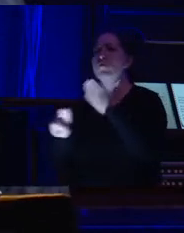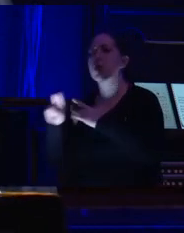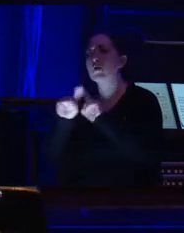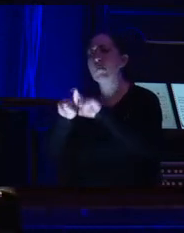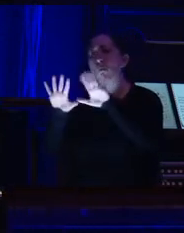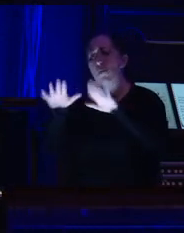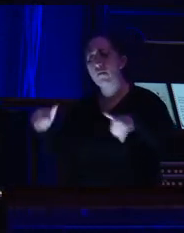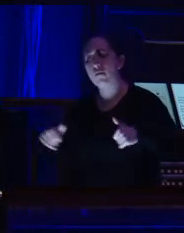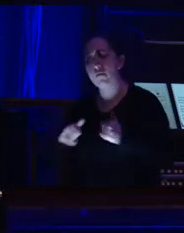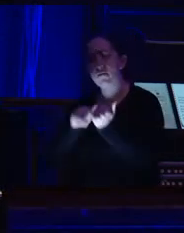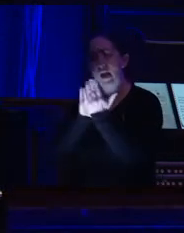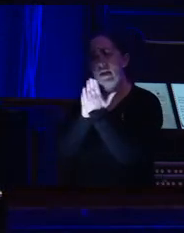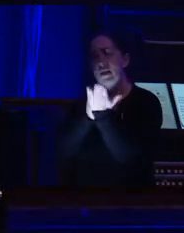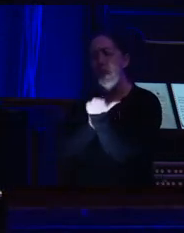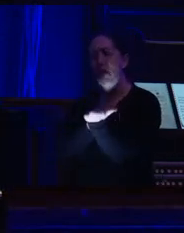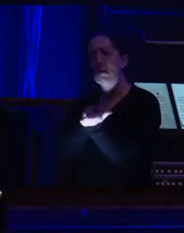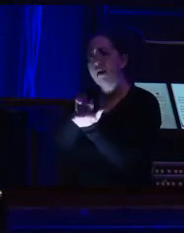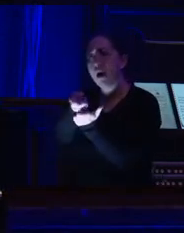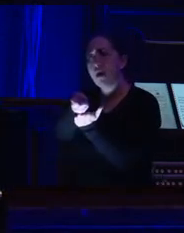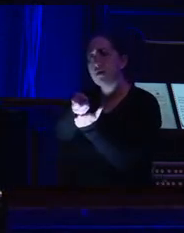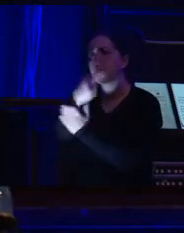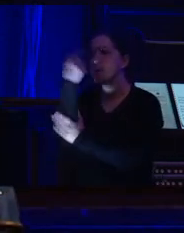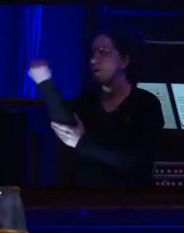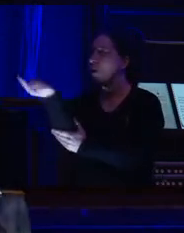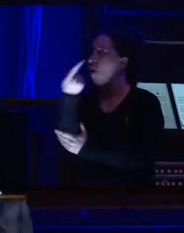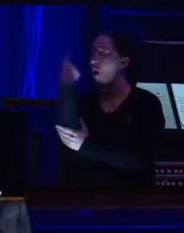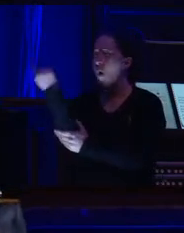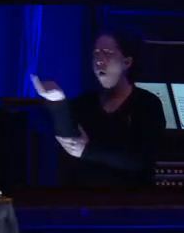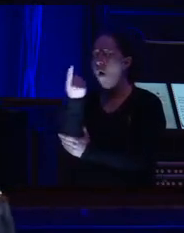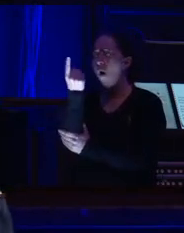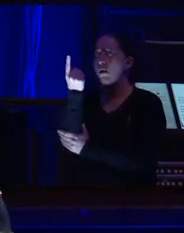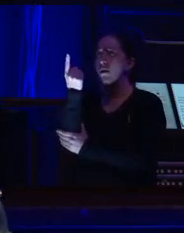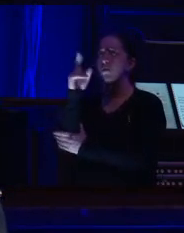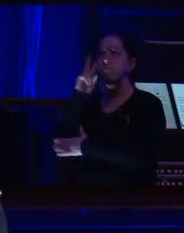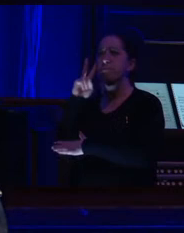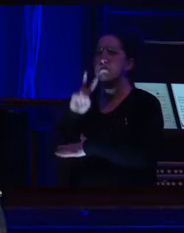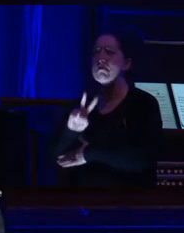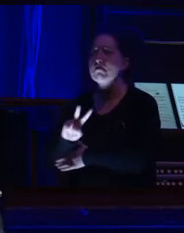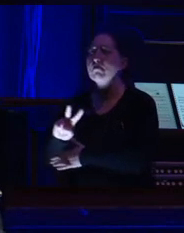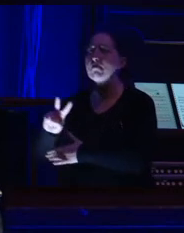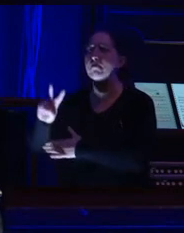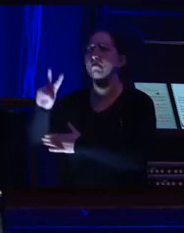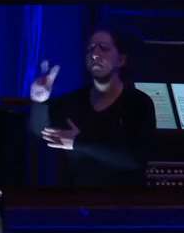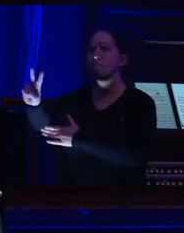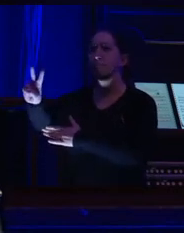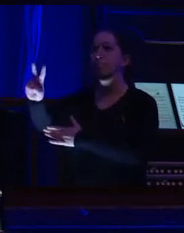face them honestly, always walking with respect and humility.